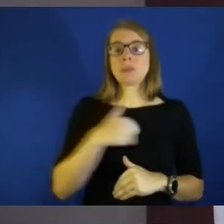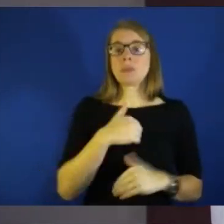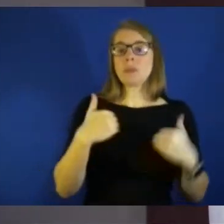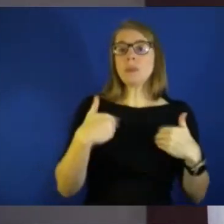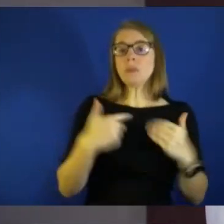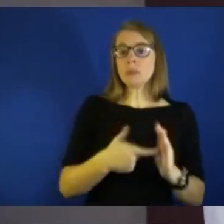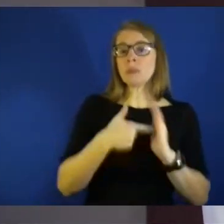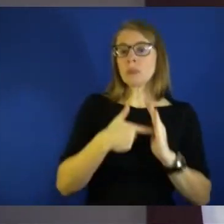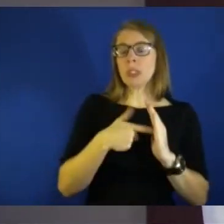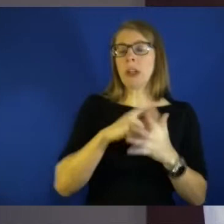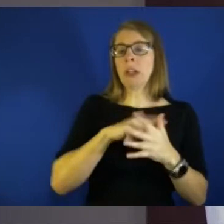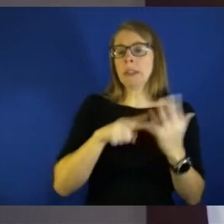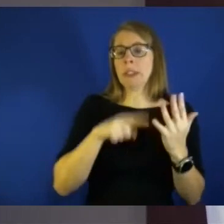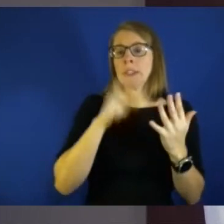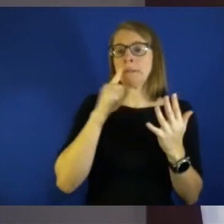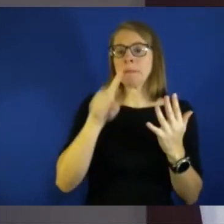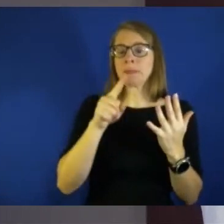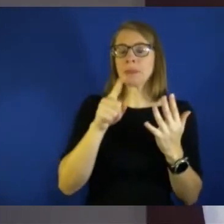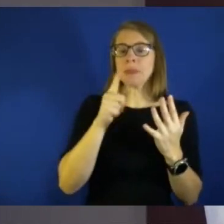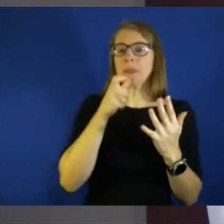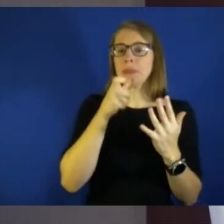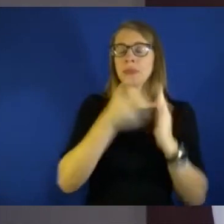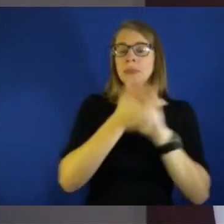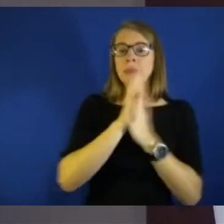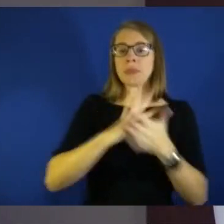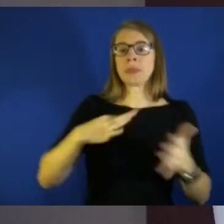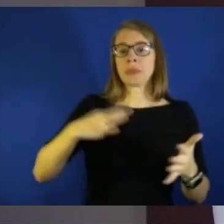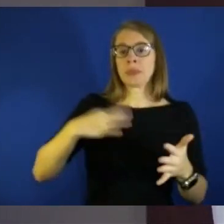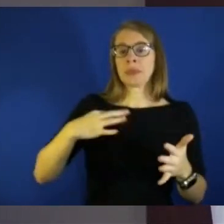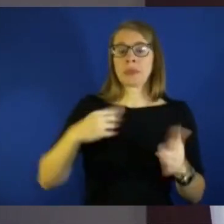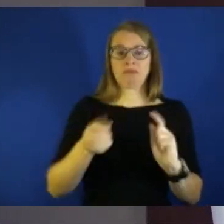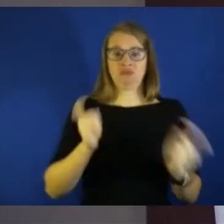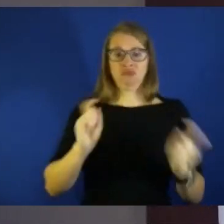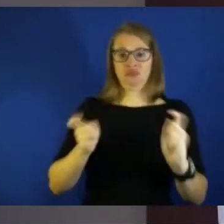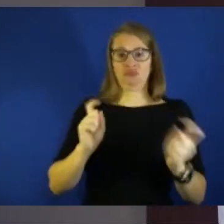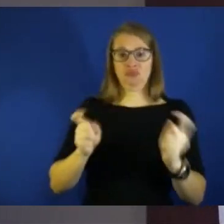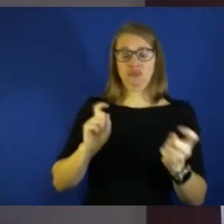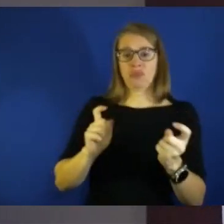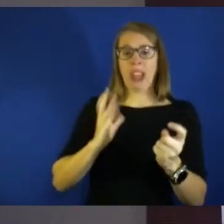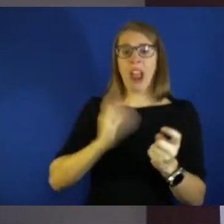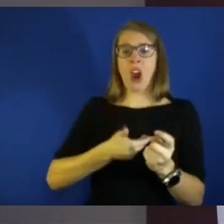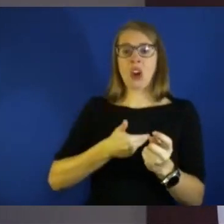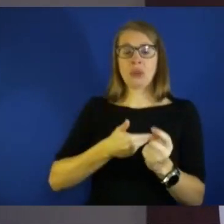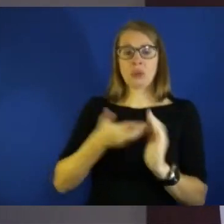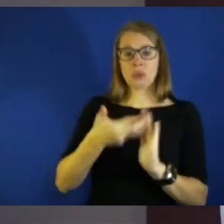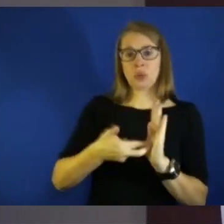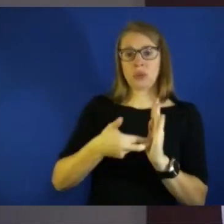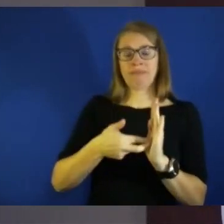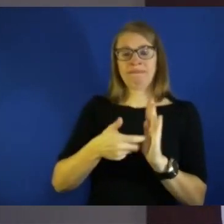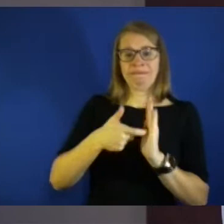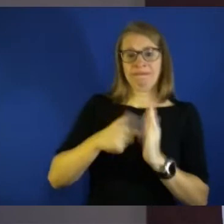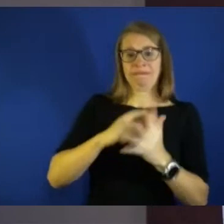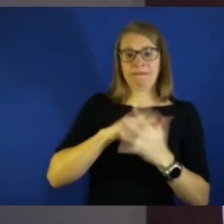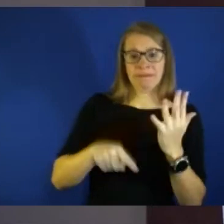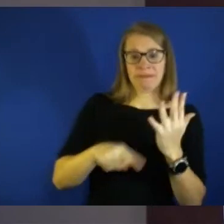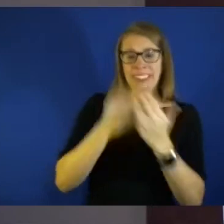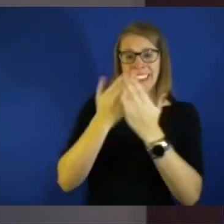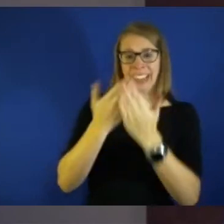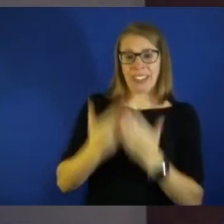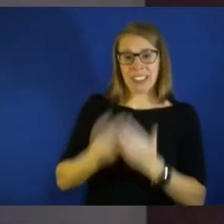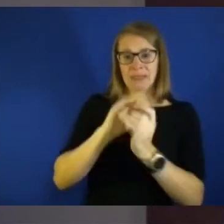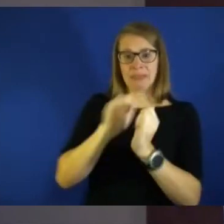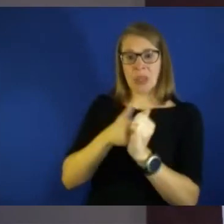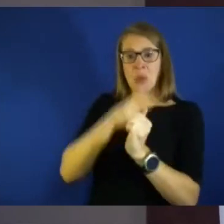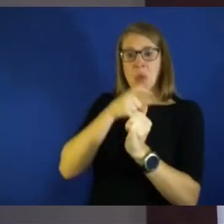So we have been sort of adjusting our criteria all along. That's based on the evidence behind who will get the